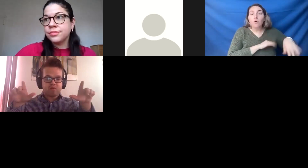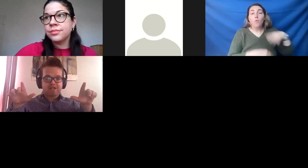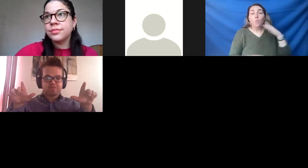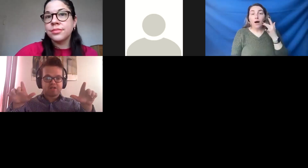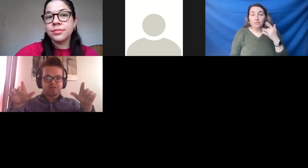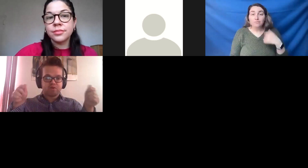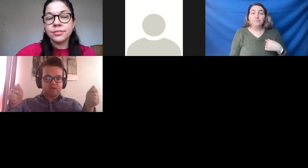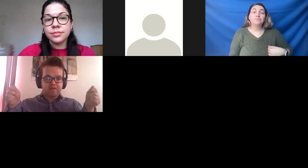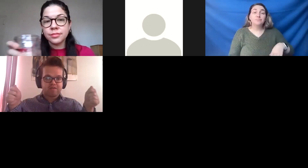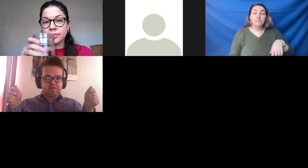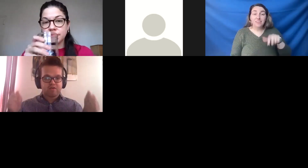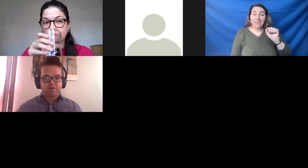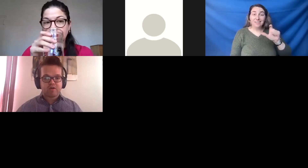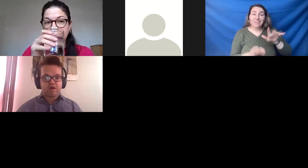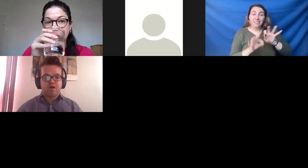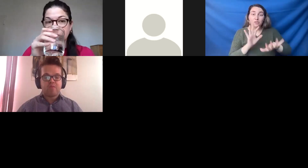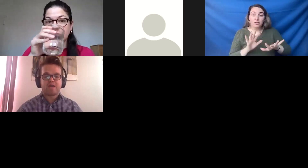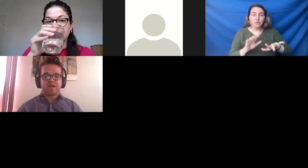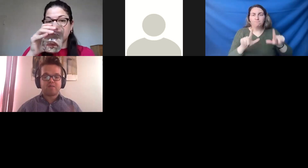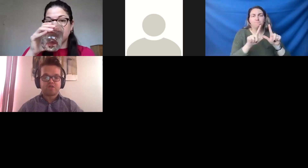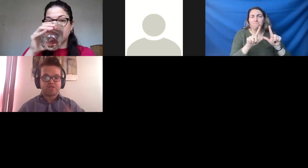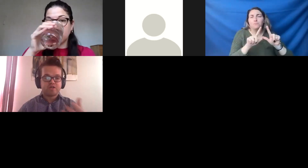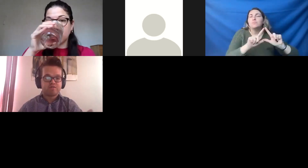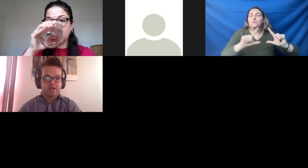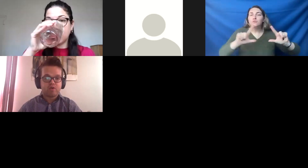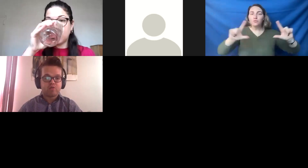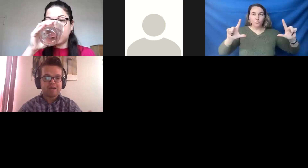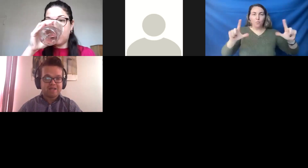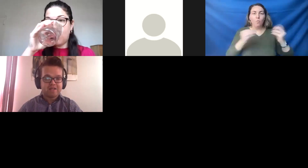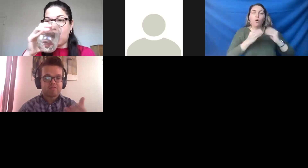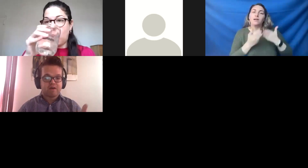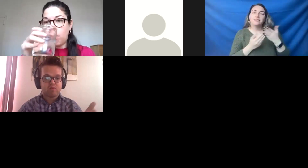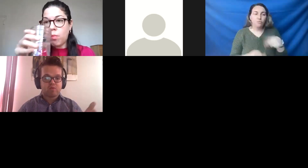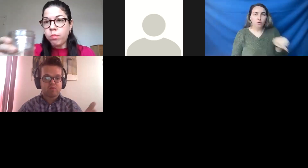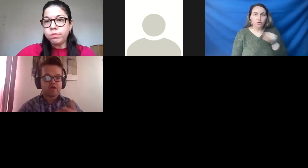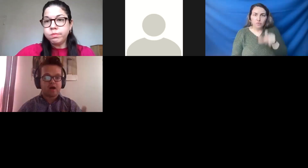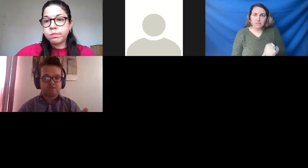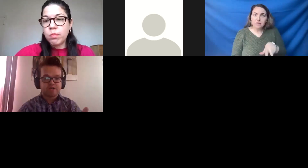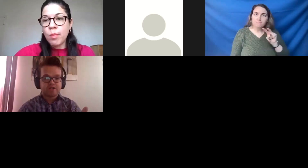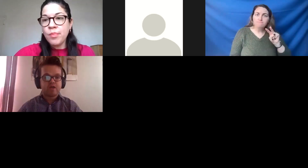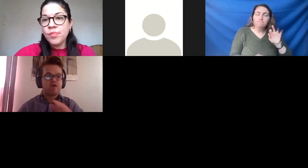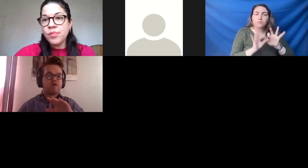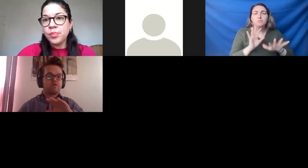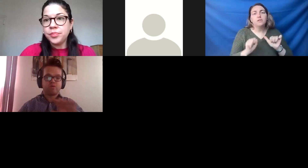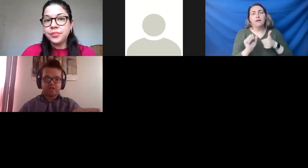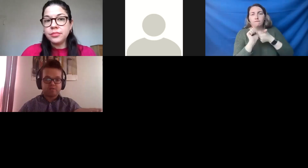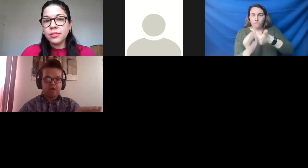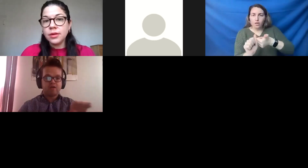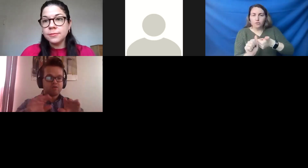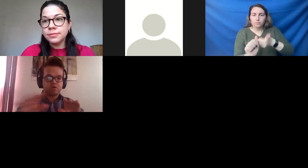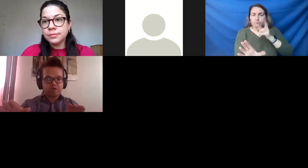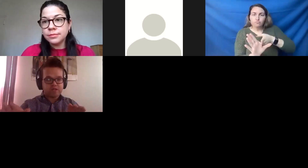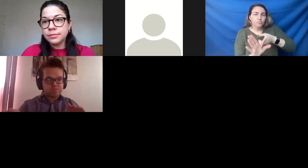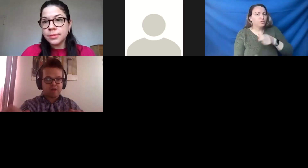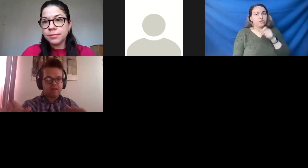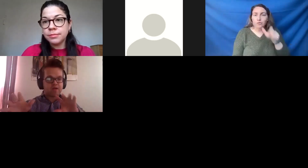will be maximized for the ASL interpreter, making it much easier for anyone who might need it to follow along in the conversation. You don't need to pin,